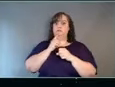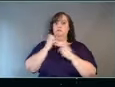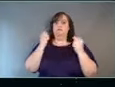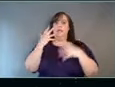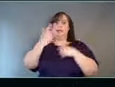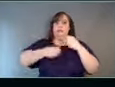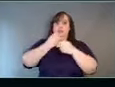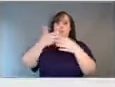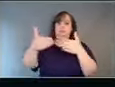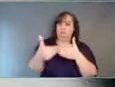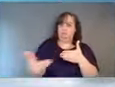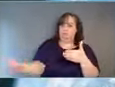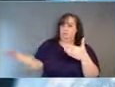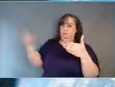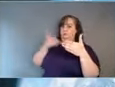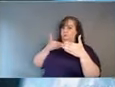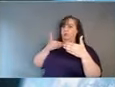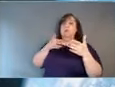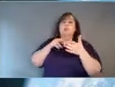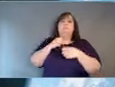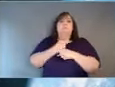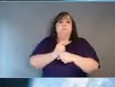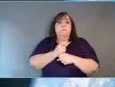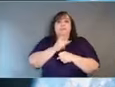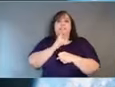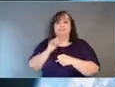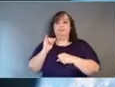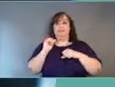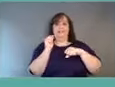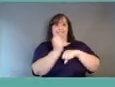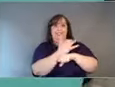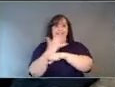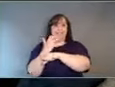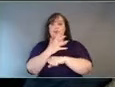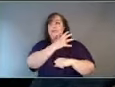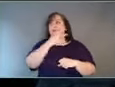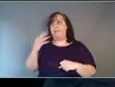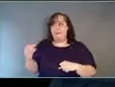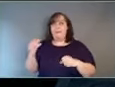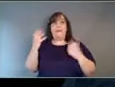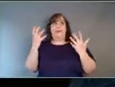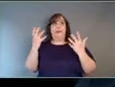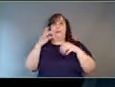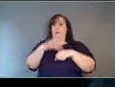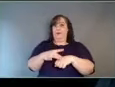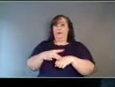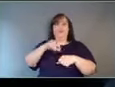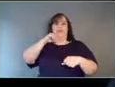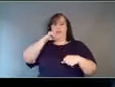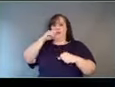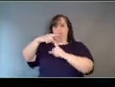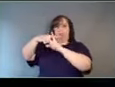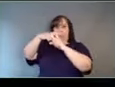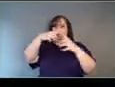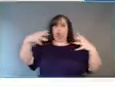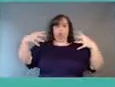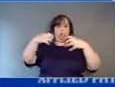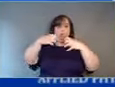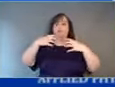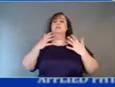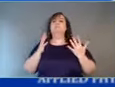that the asteroid and the Earth weren't on a collision course in the future. So is NASA crashing a spacecraft into an asteroid?